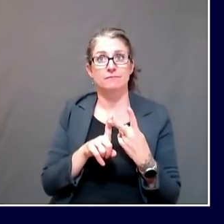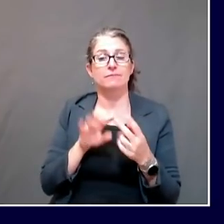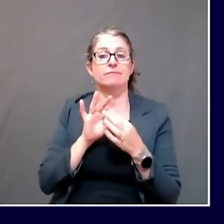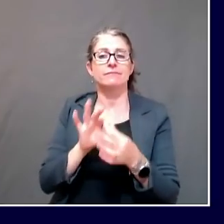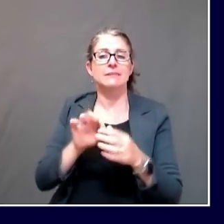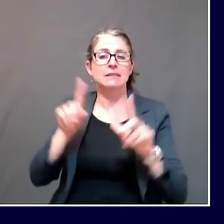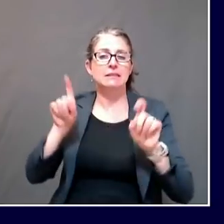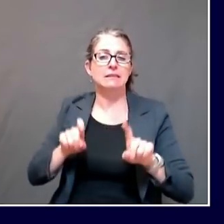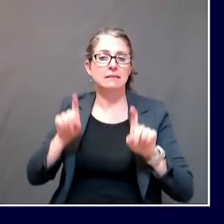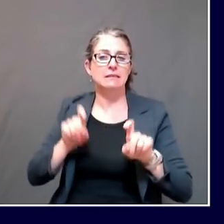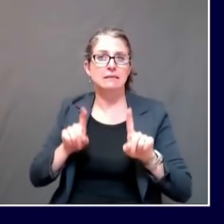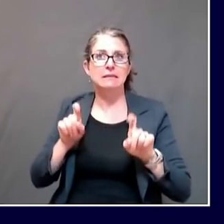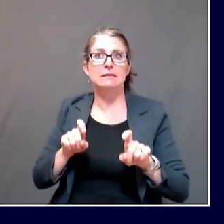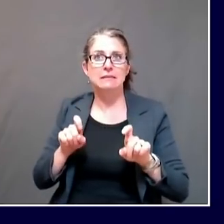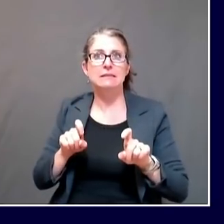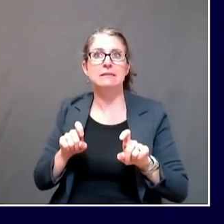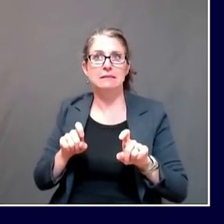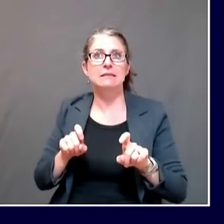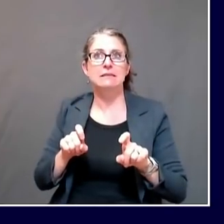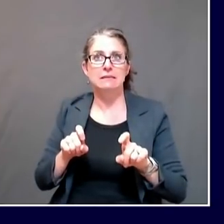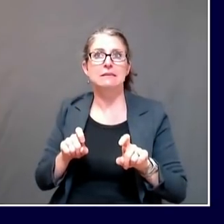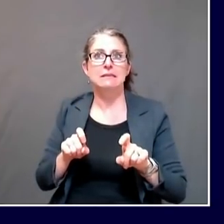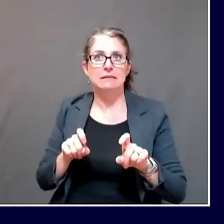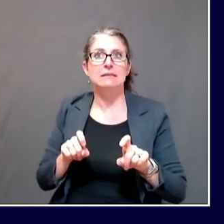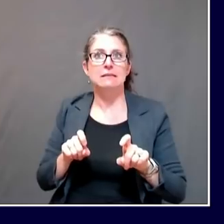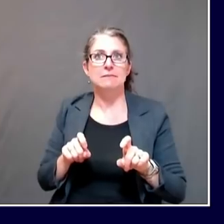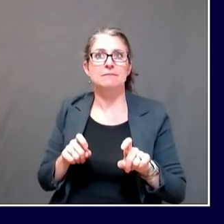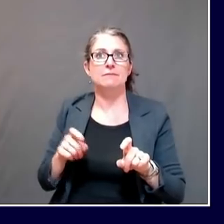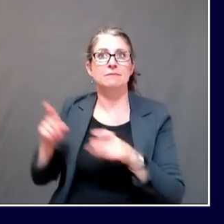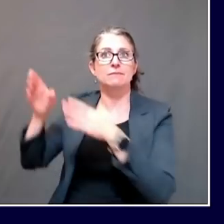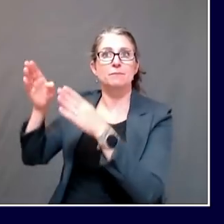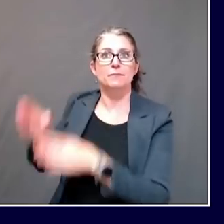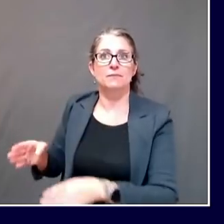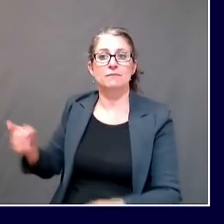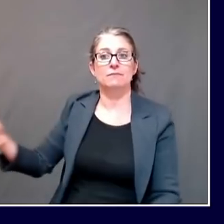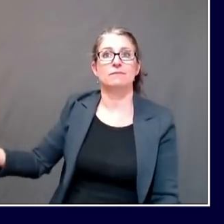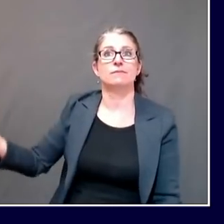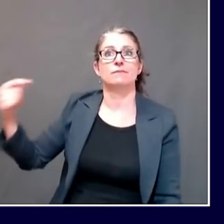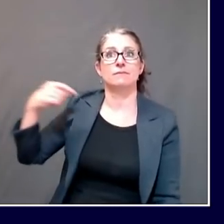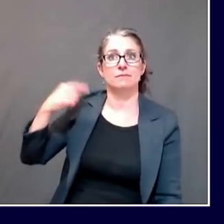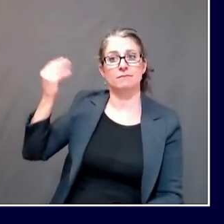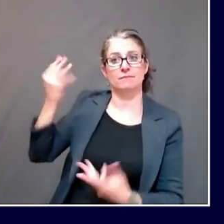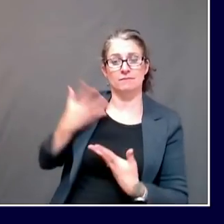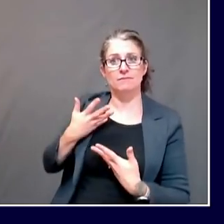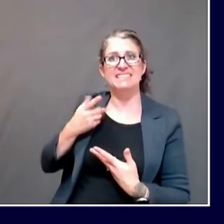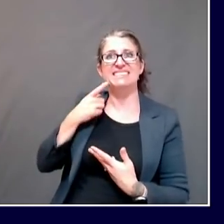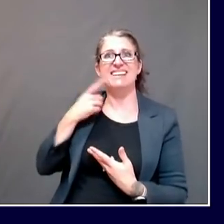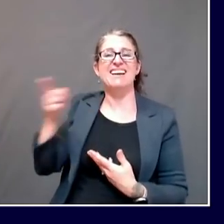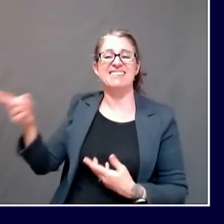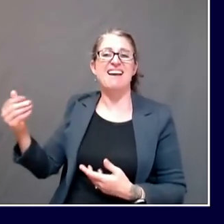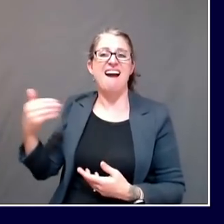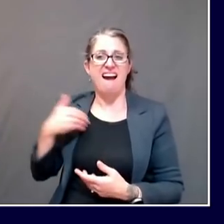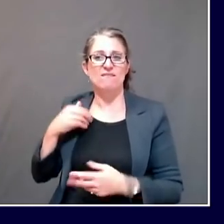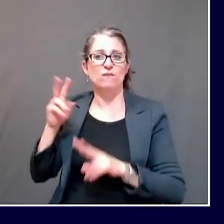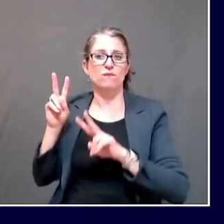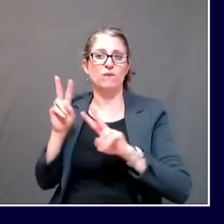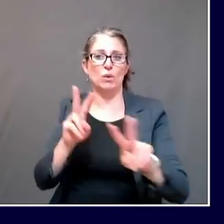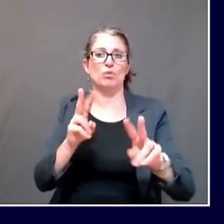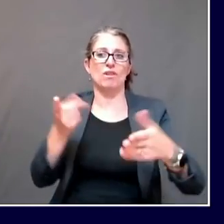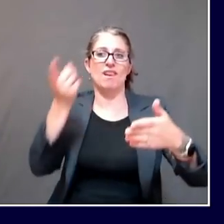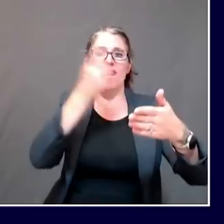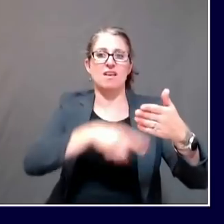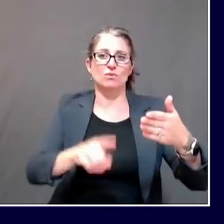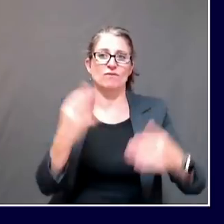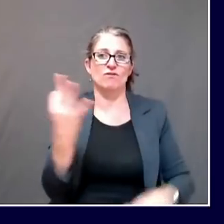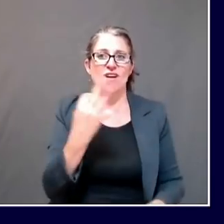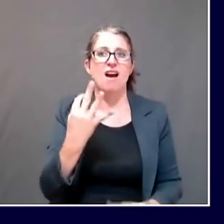out of town for a funeral next Friday. And it's a quick trip. She's not sure when she should get tested. She's